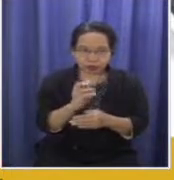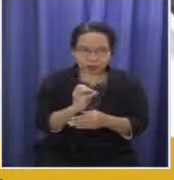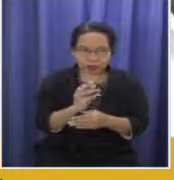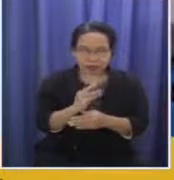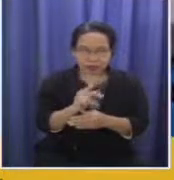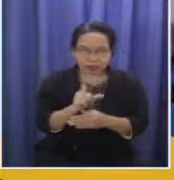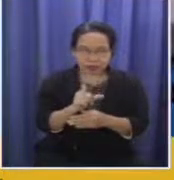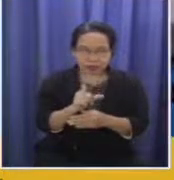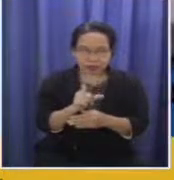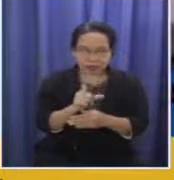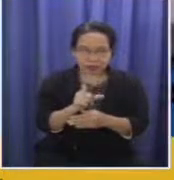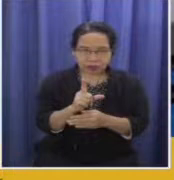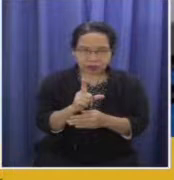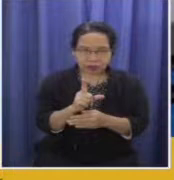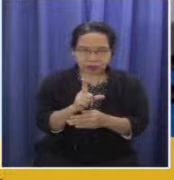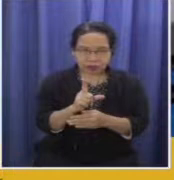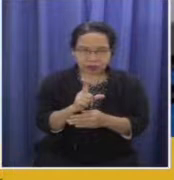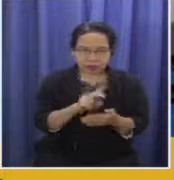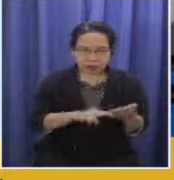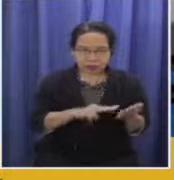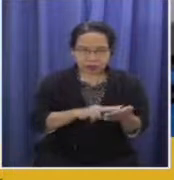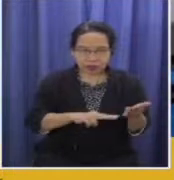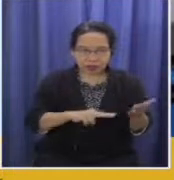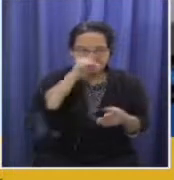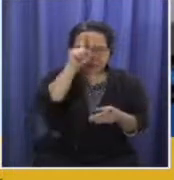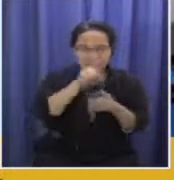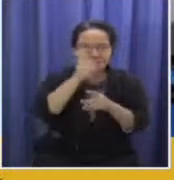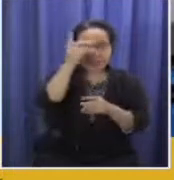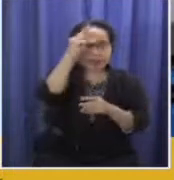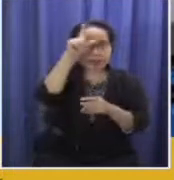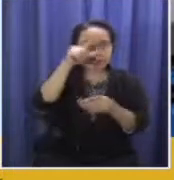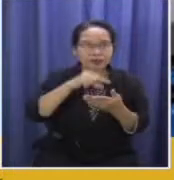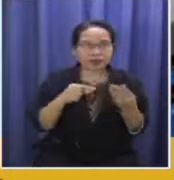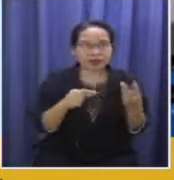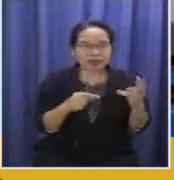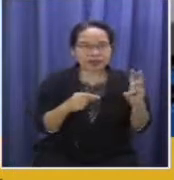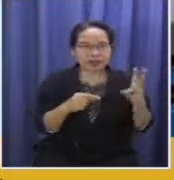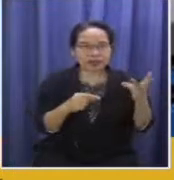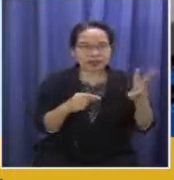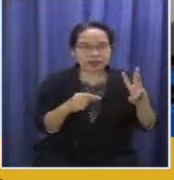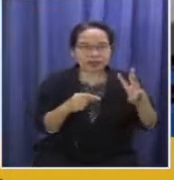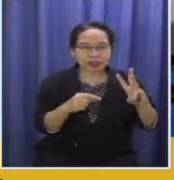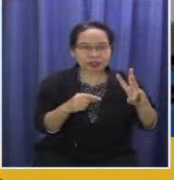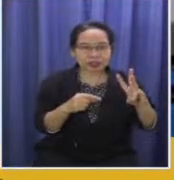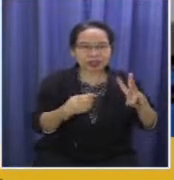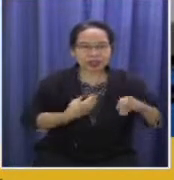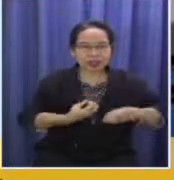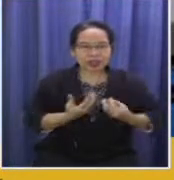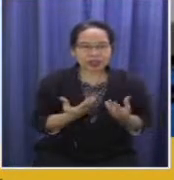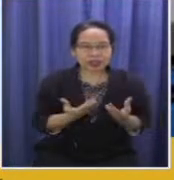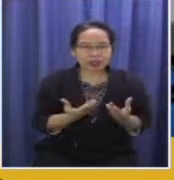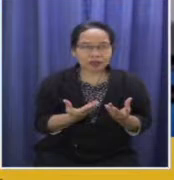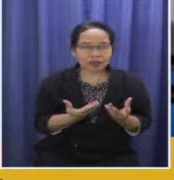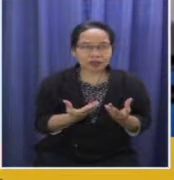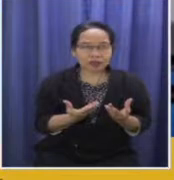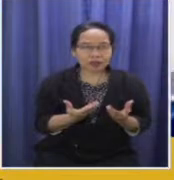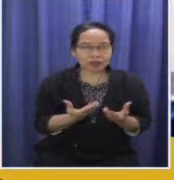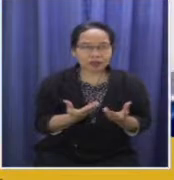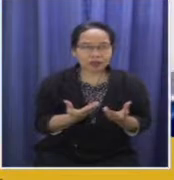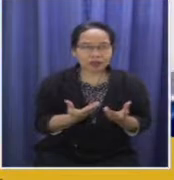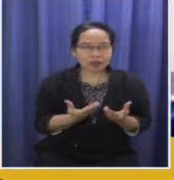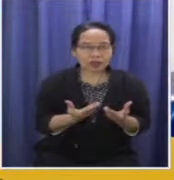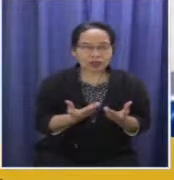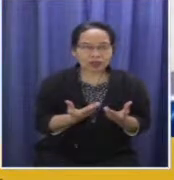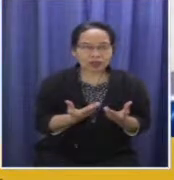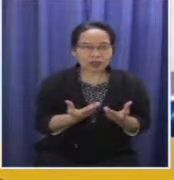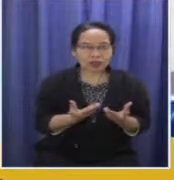interlinear. Let us read that, Brother Daniel, verse 16, so that I will give Brother Mohan a clue or